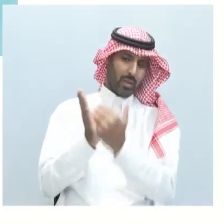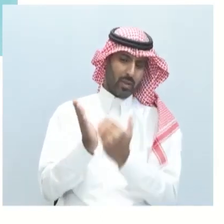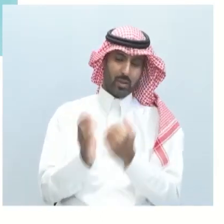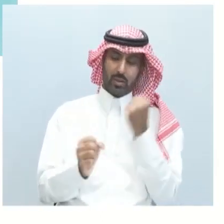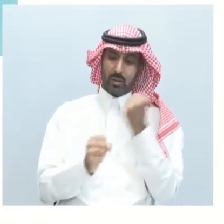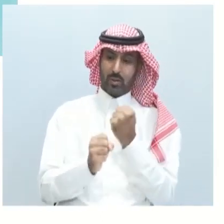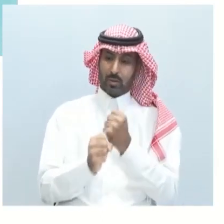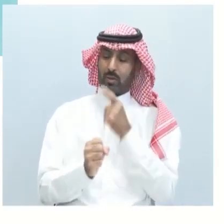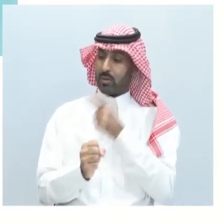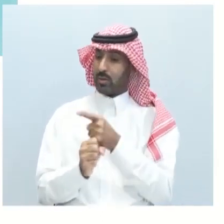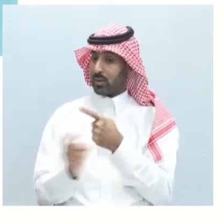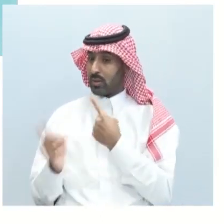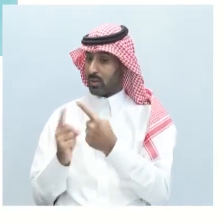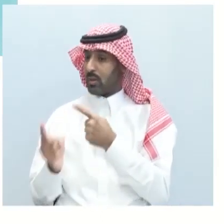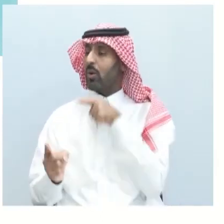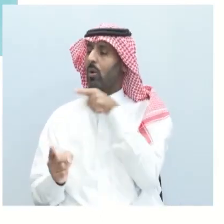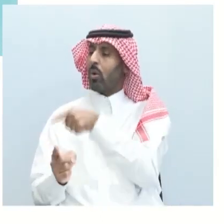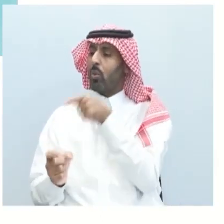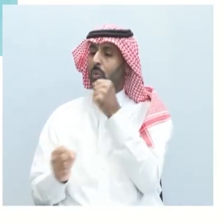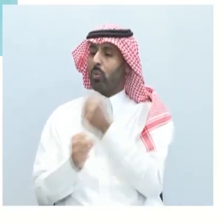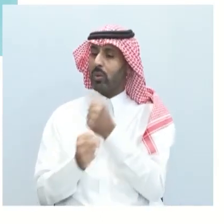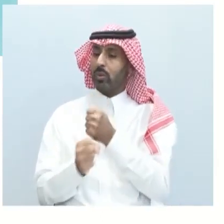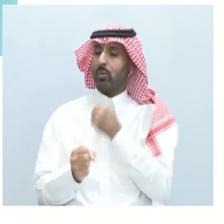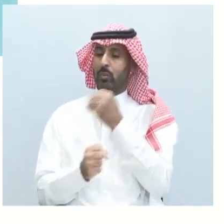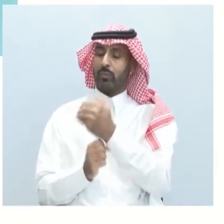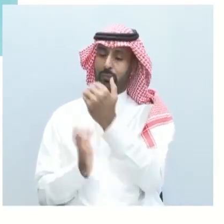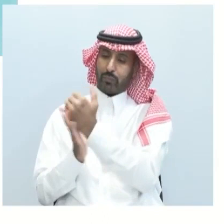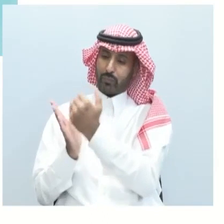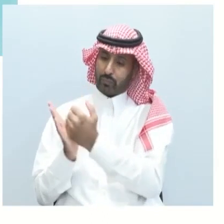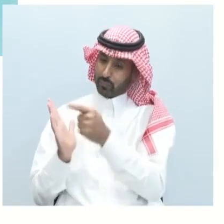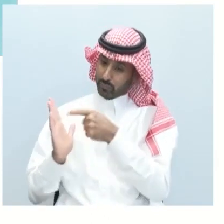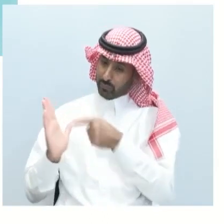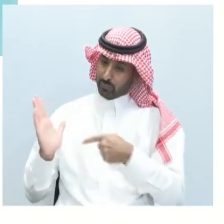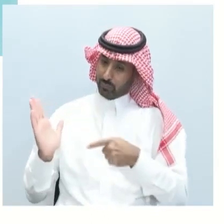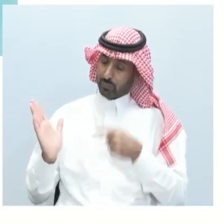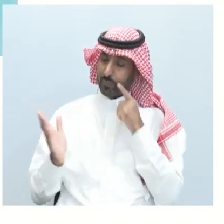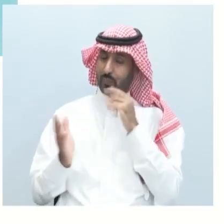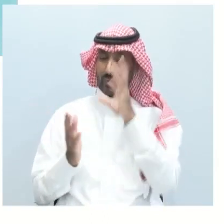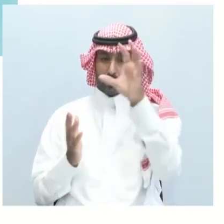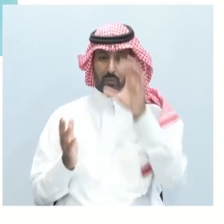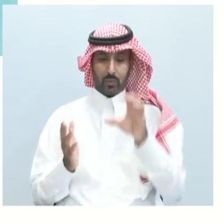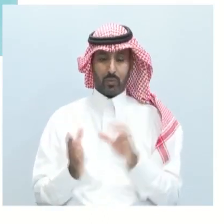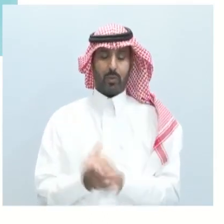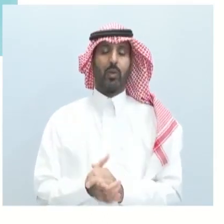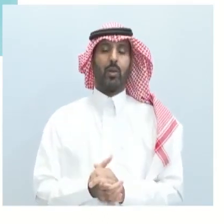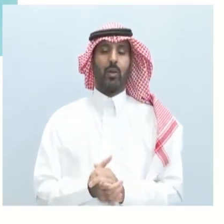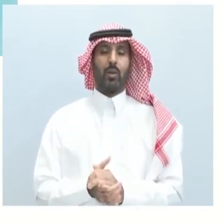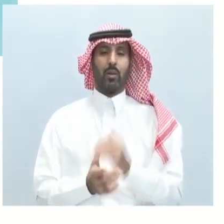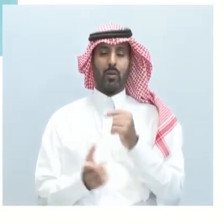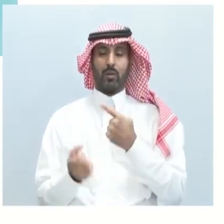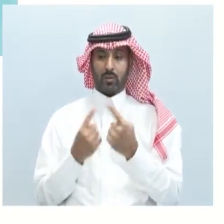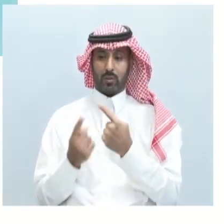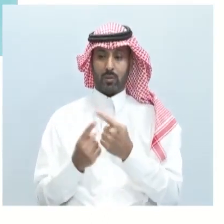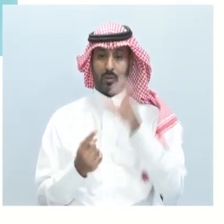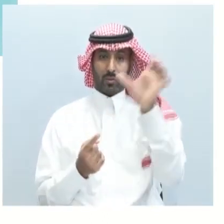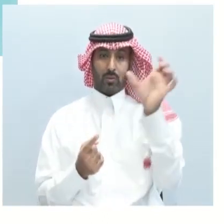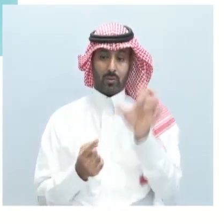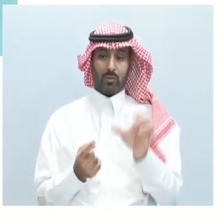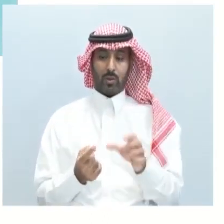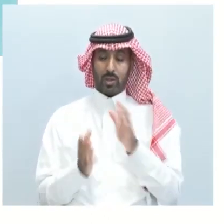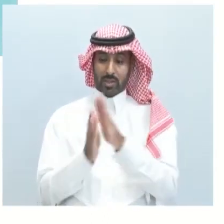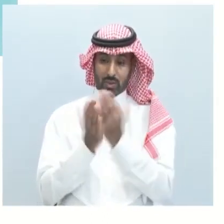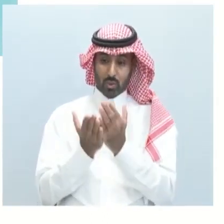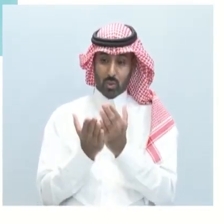tasks and then discuss who will be responsible for each task. Use the phrases for negotiating. So this is in your